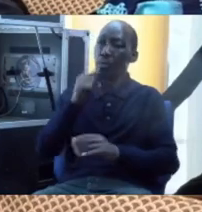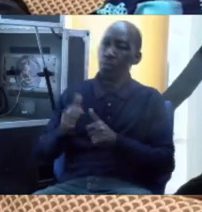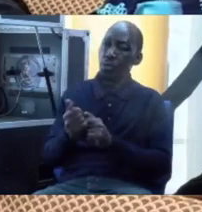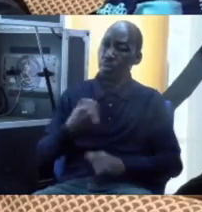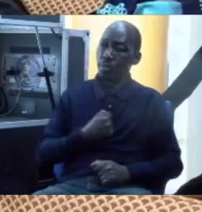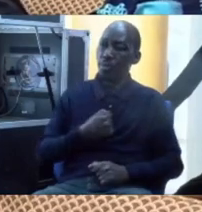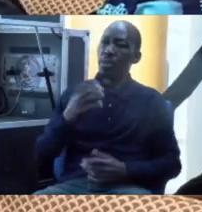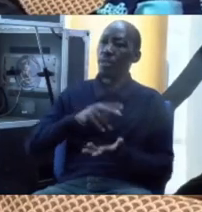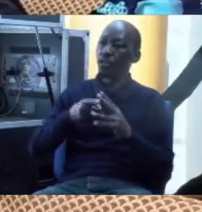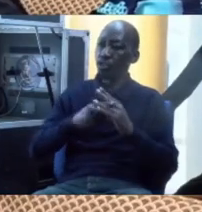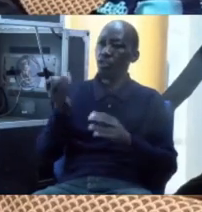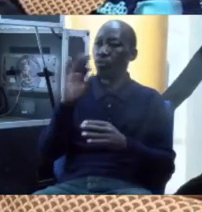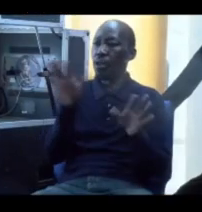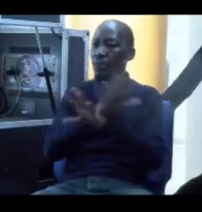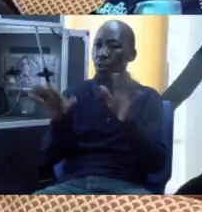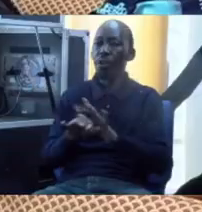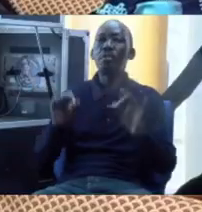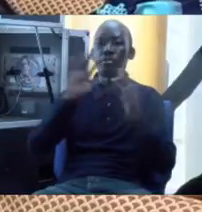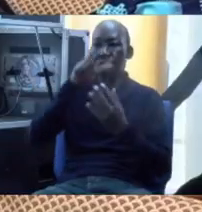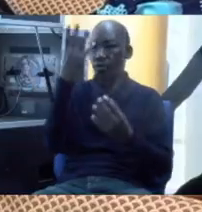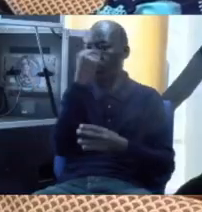the source of everything fantastic.